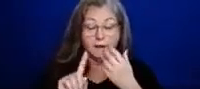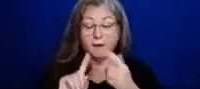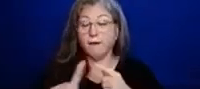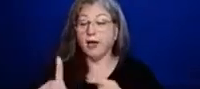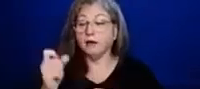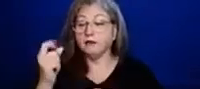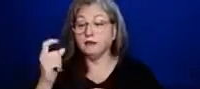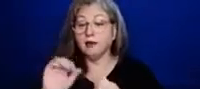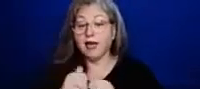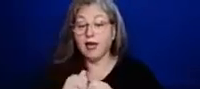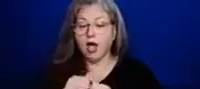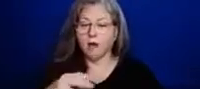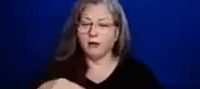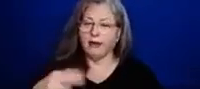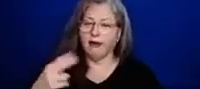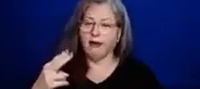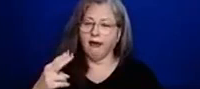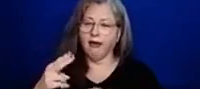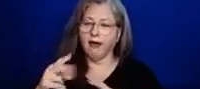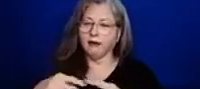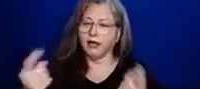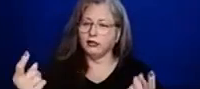idea of high contrast. And